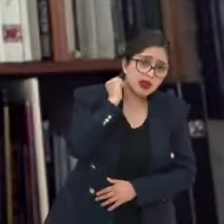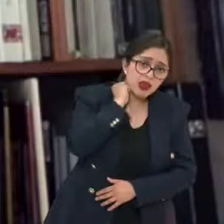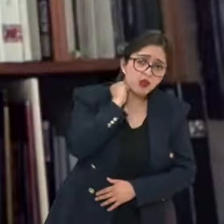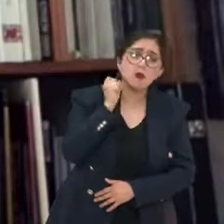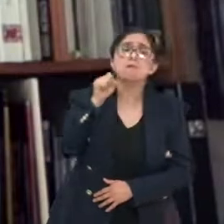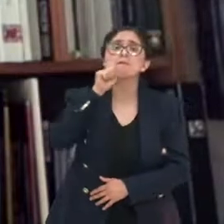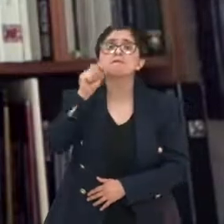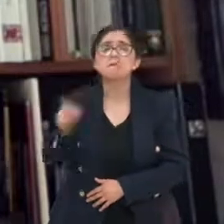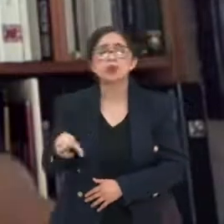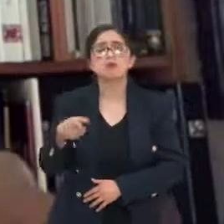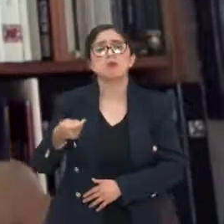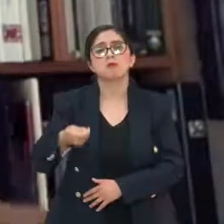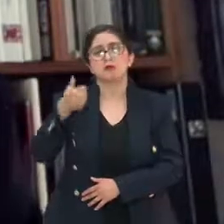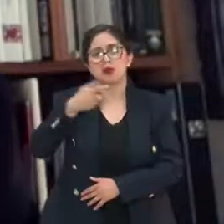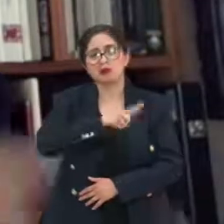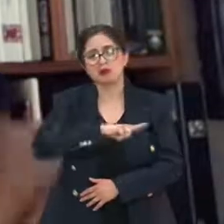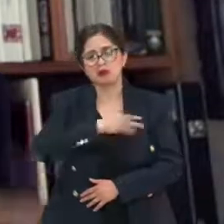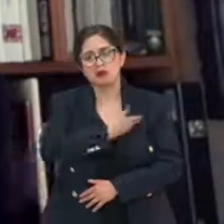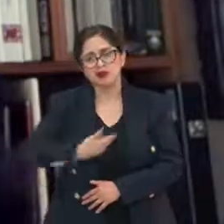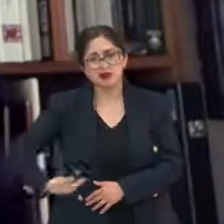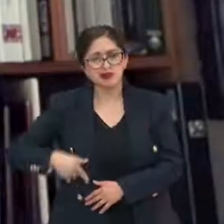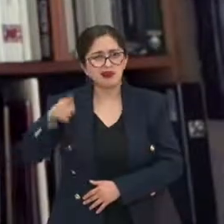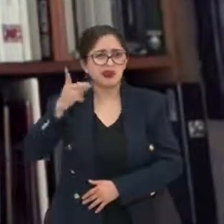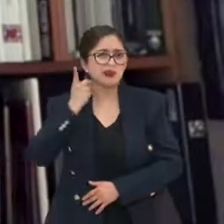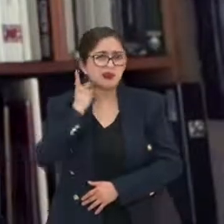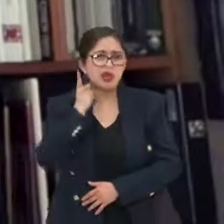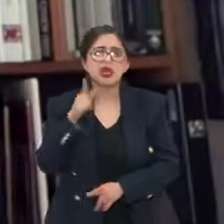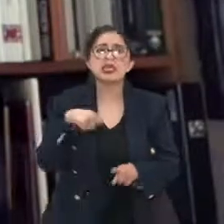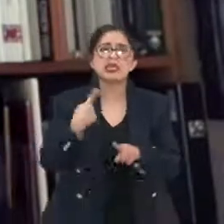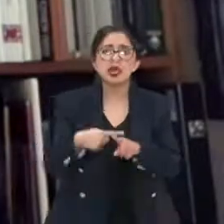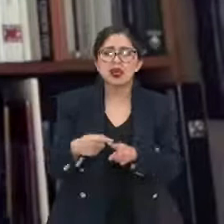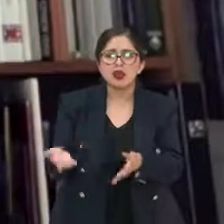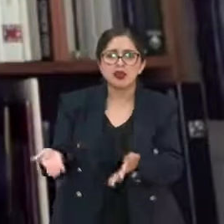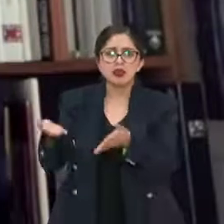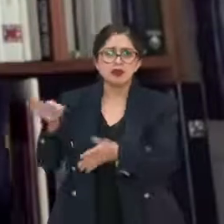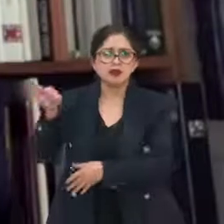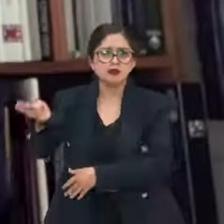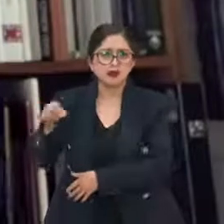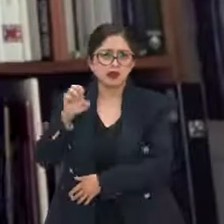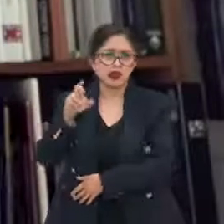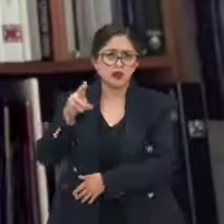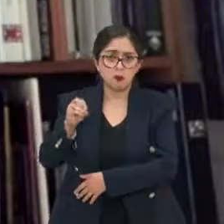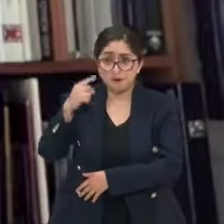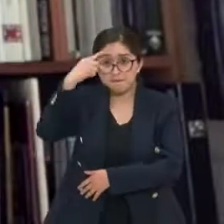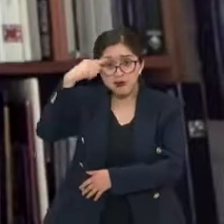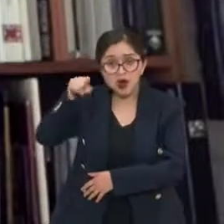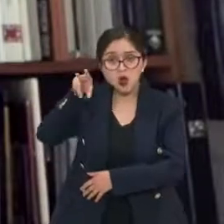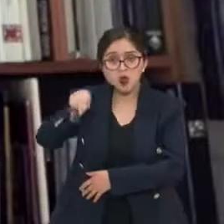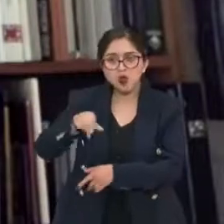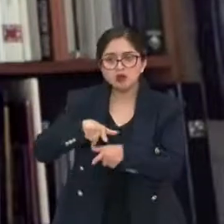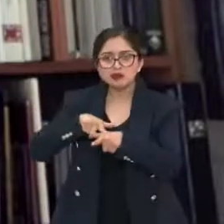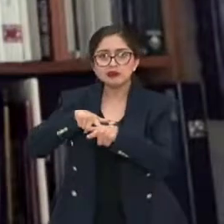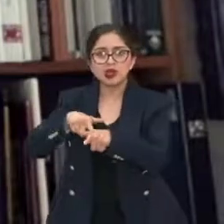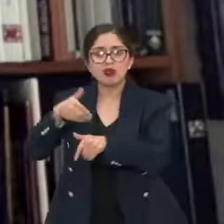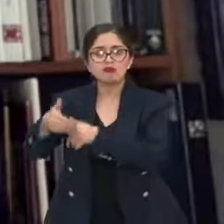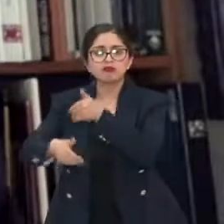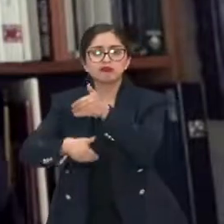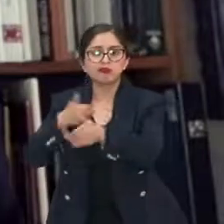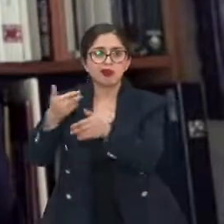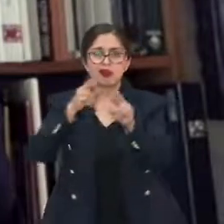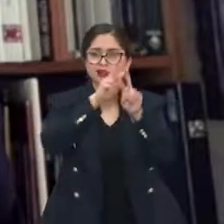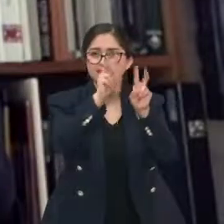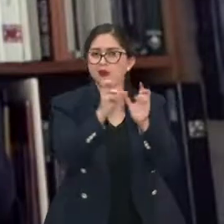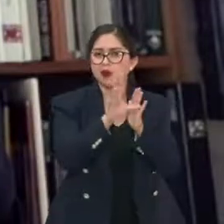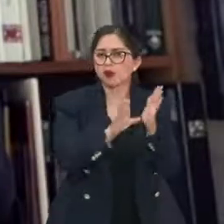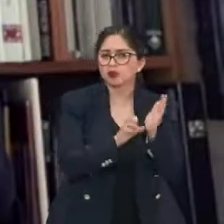of the Senate, and the first vice president of the House of Representatives, or the representatives, forced by Evo Morales. Why? To